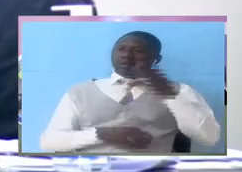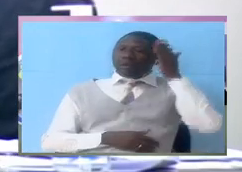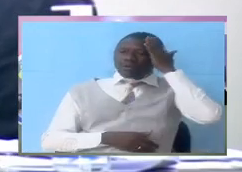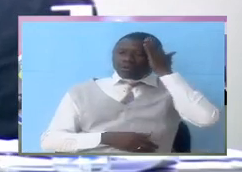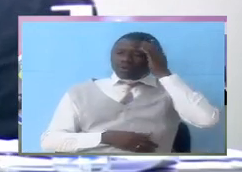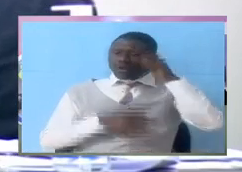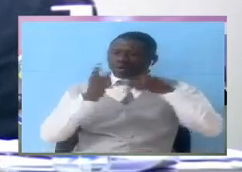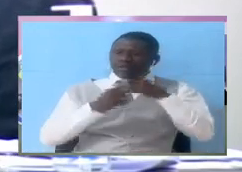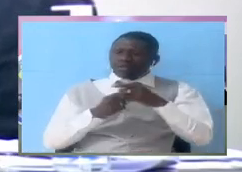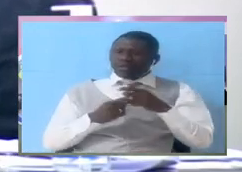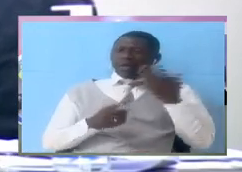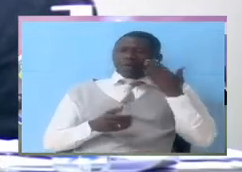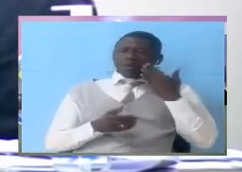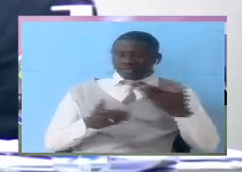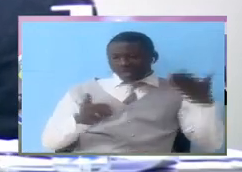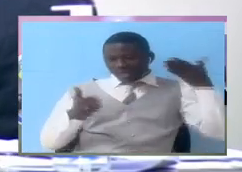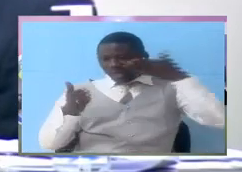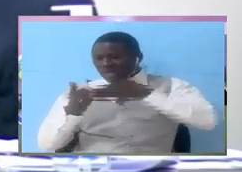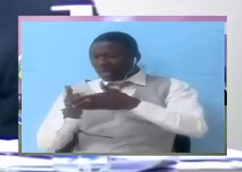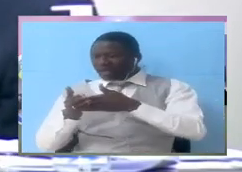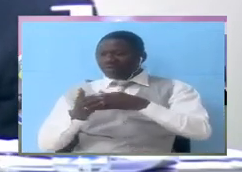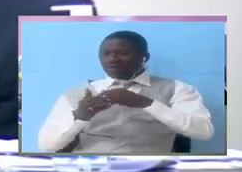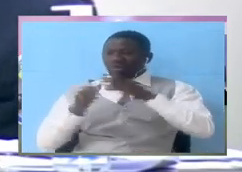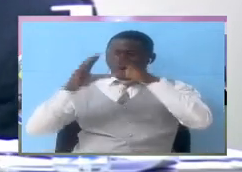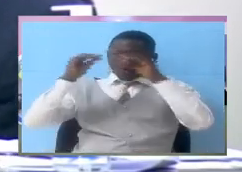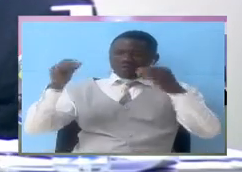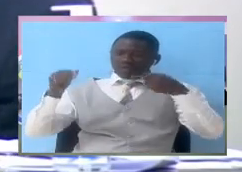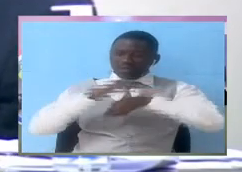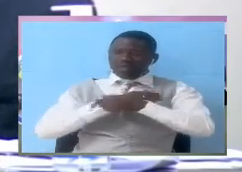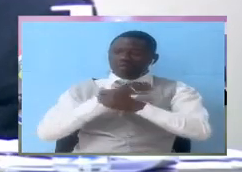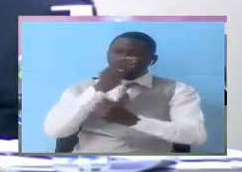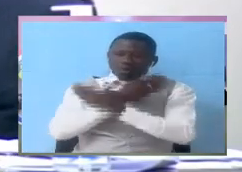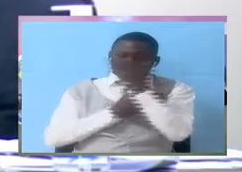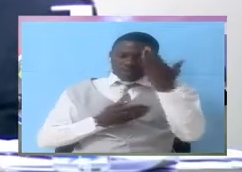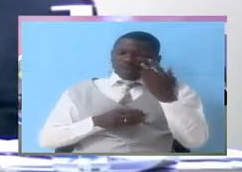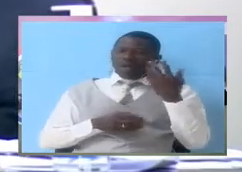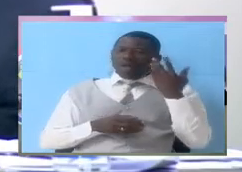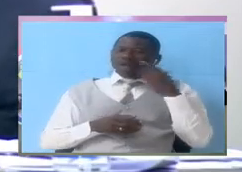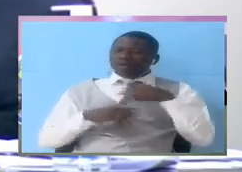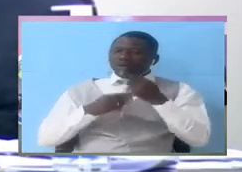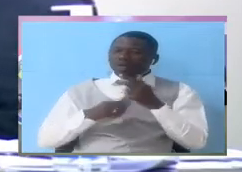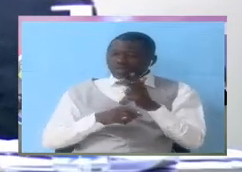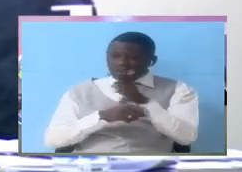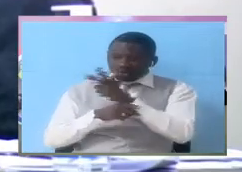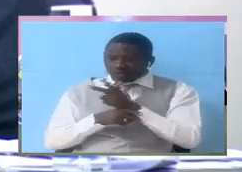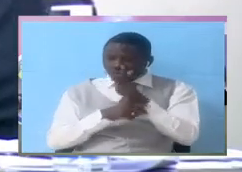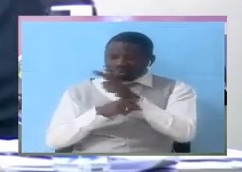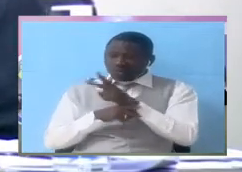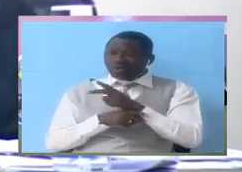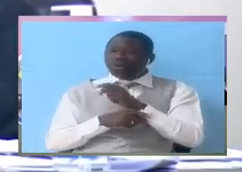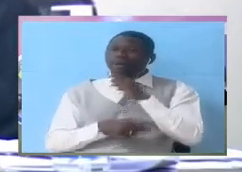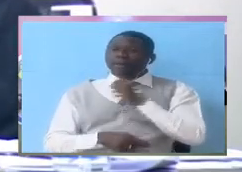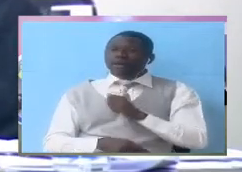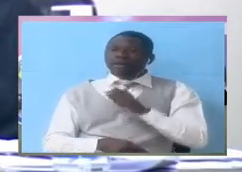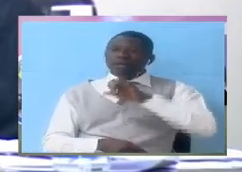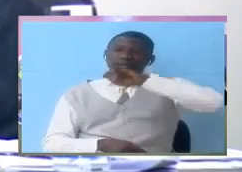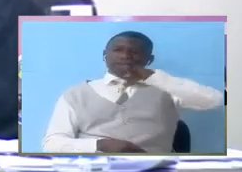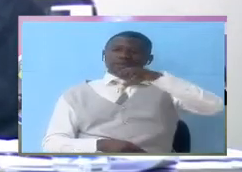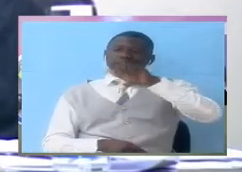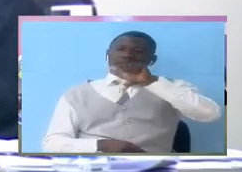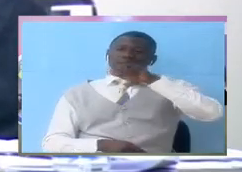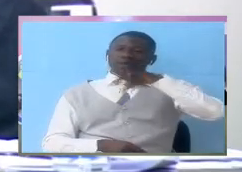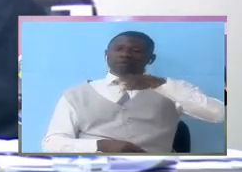morning, when the head of the security guards, James Mendy, would inform me. Suma ligey seen ak ci suba ci lay doga xam